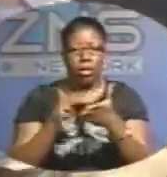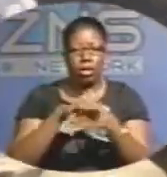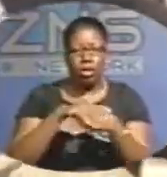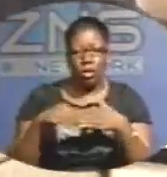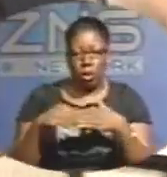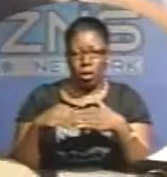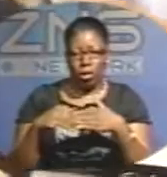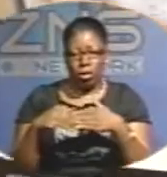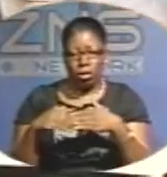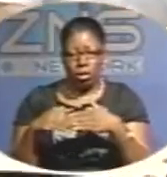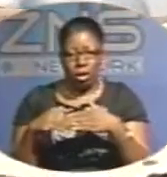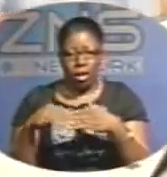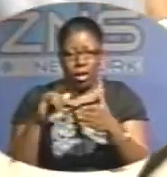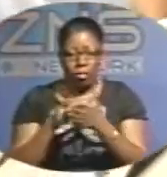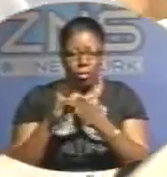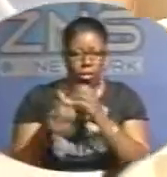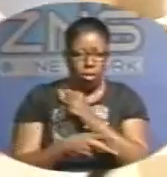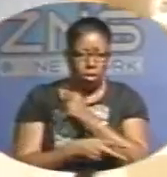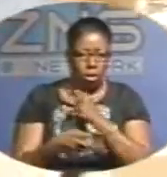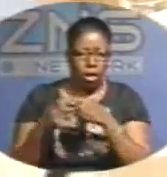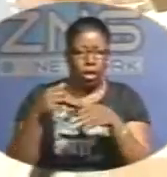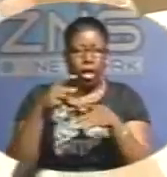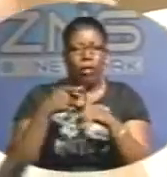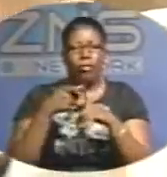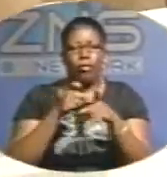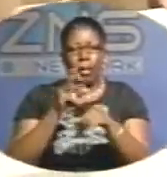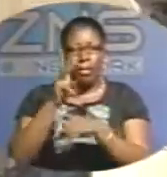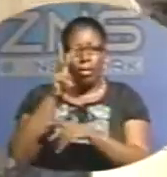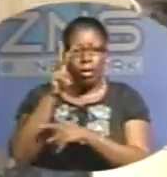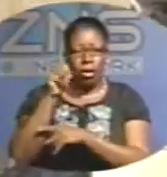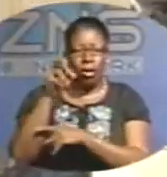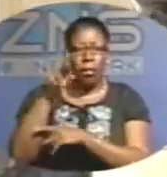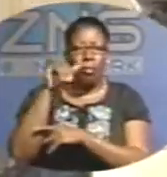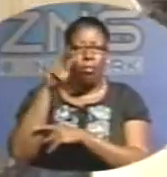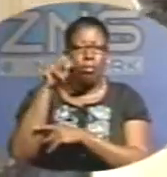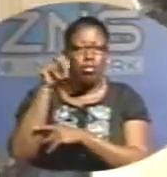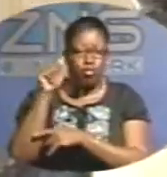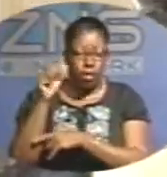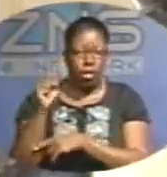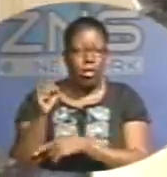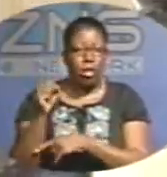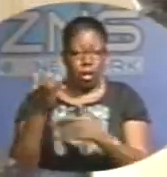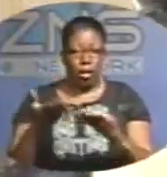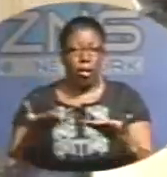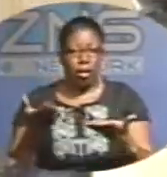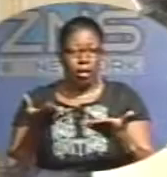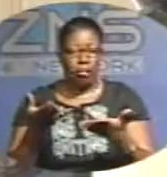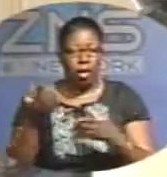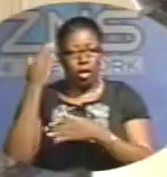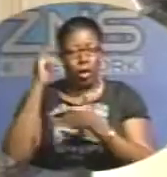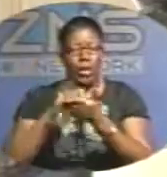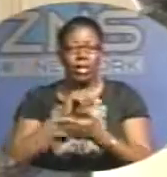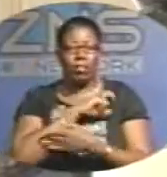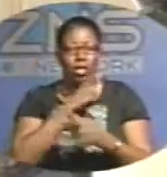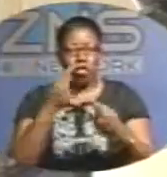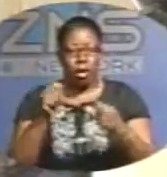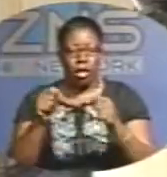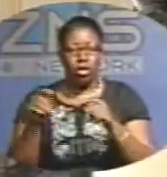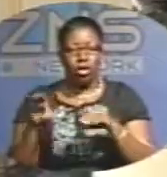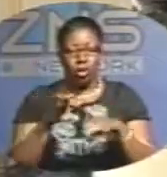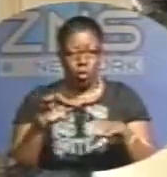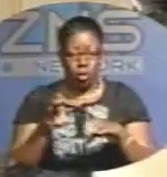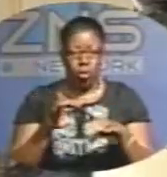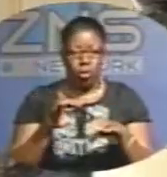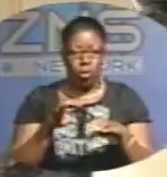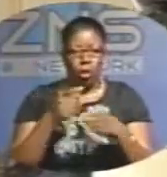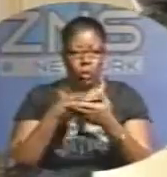being stolen from marinas here. We have a difficulty with that. We've heard, we know the police have been trying to do all that they possibly